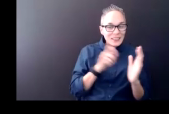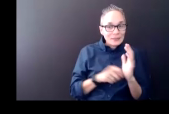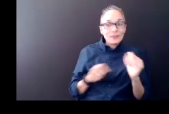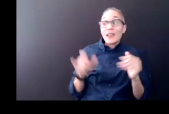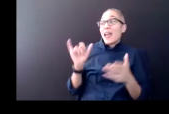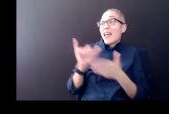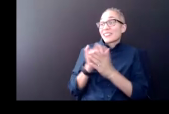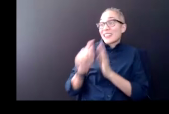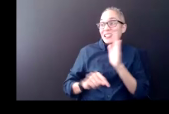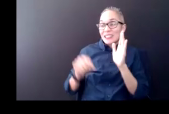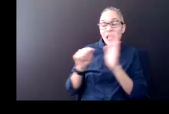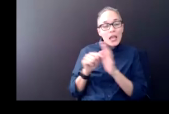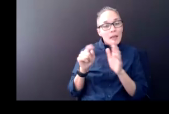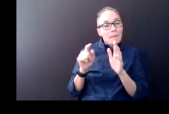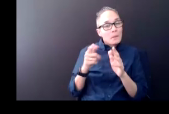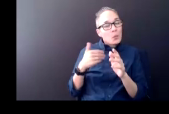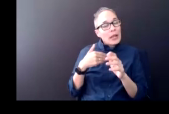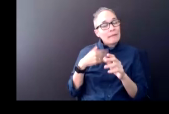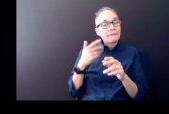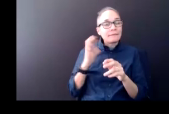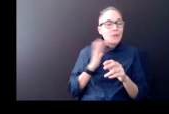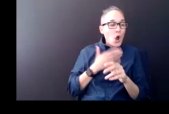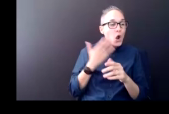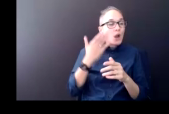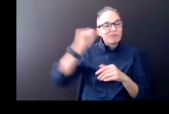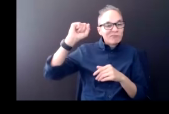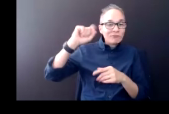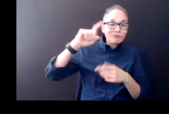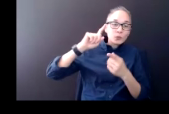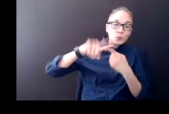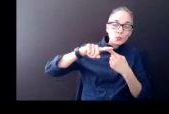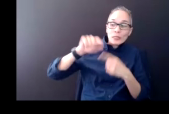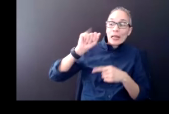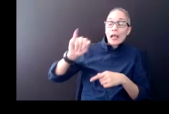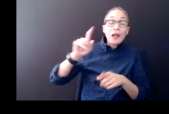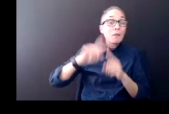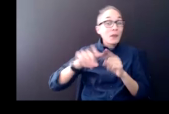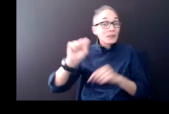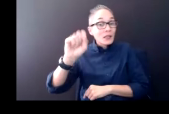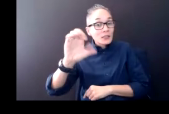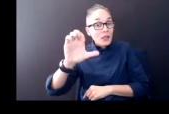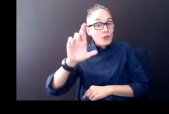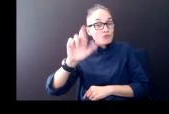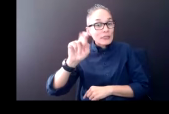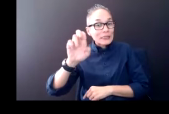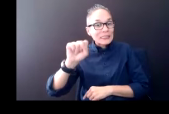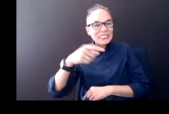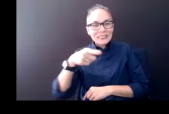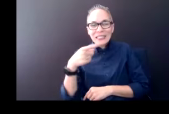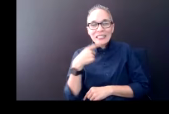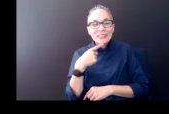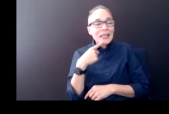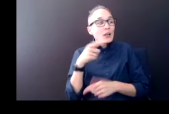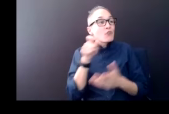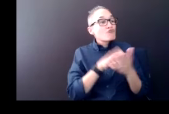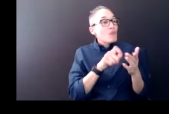writing, right? Like we have our revolutionary thing about AI and stuff like that. And Socrates didn't particularly say that writing would replace